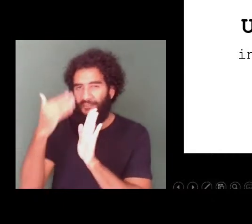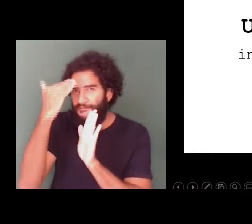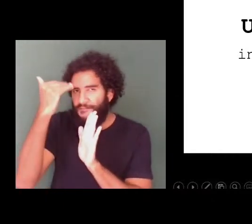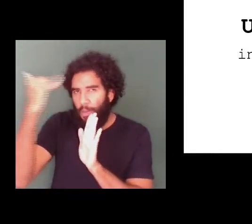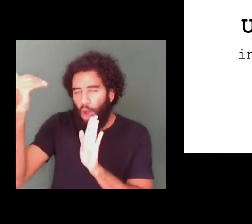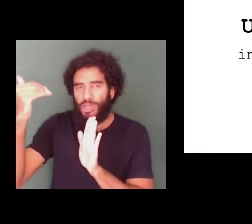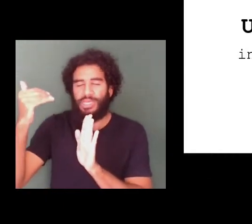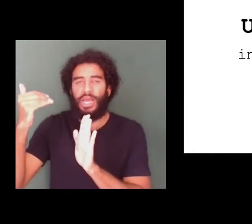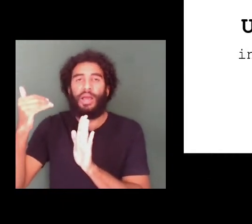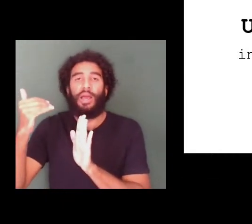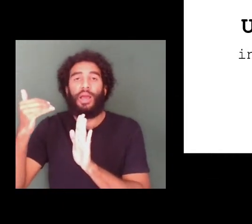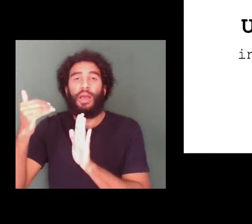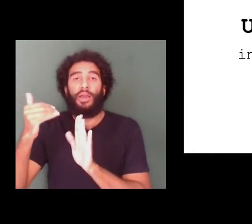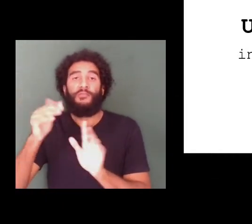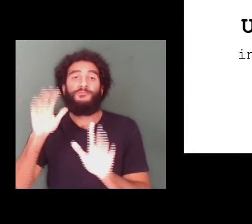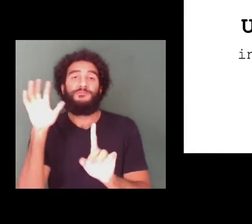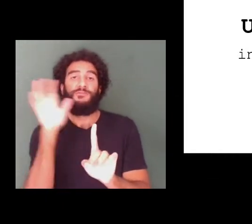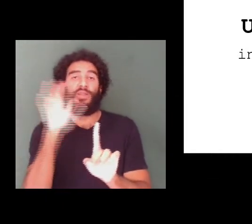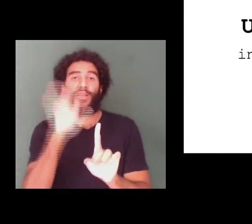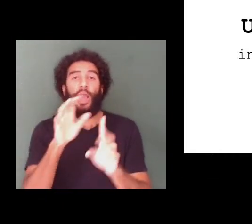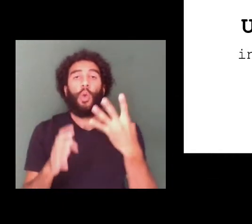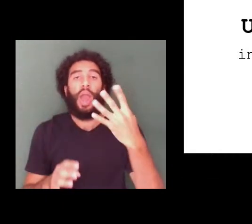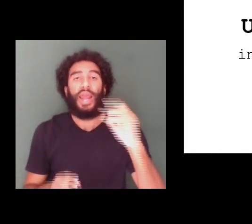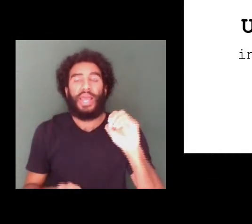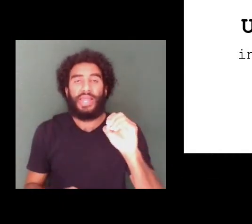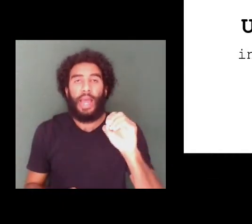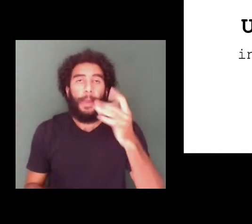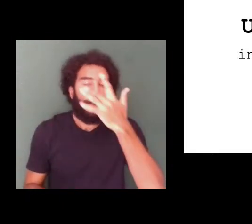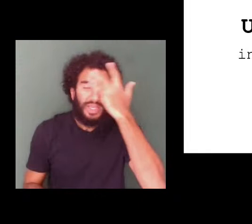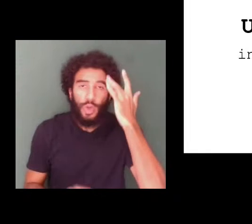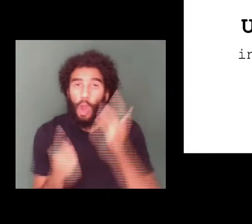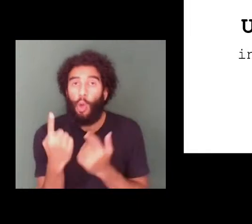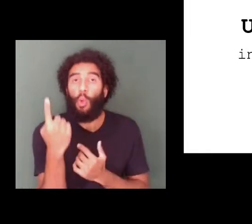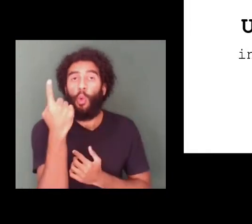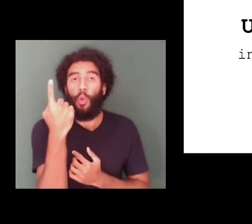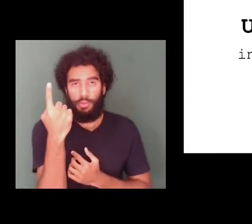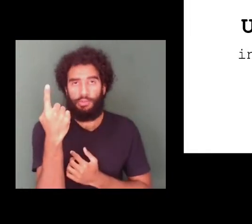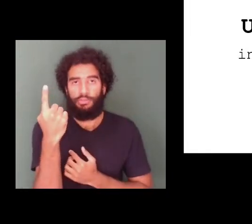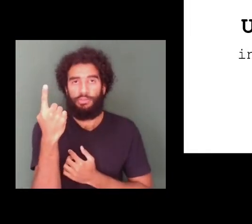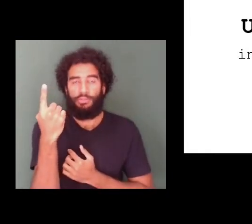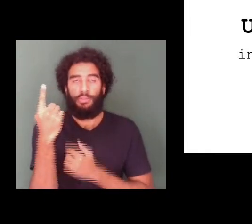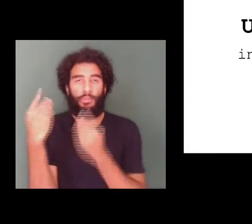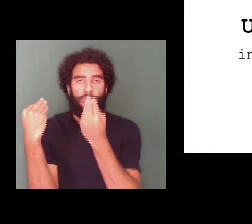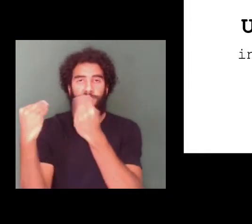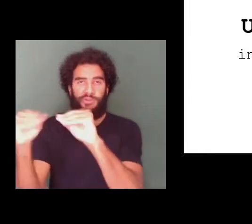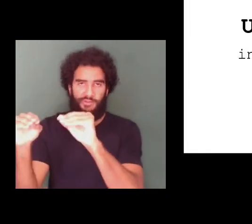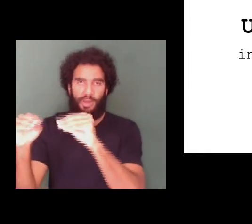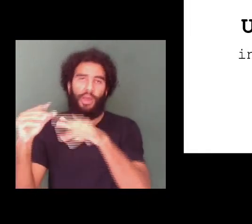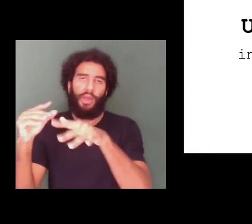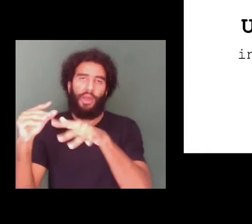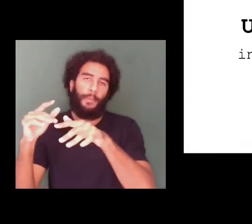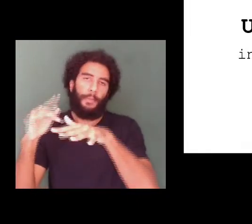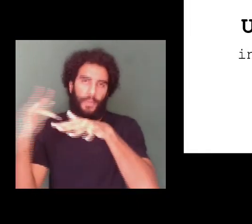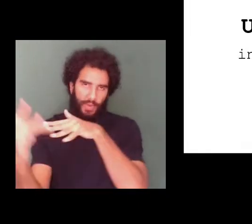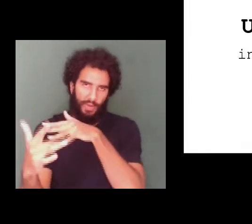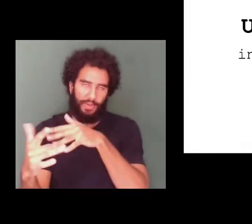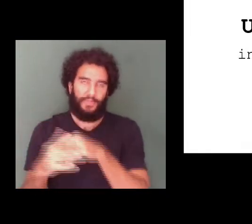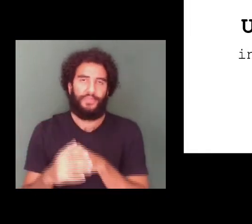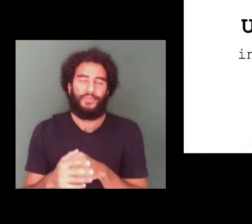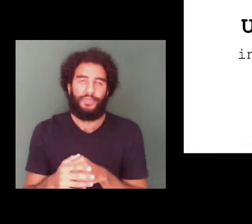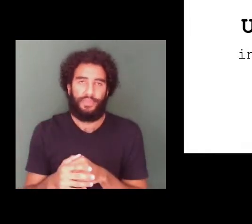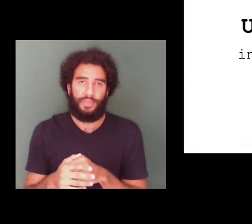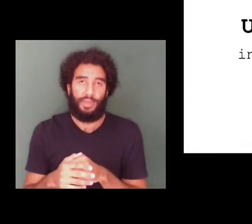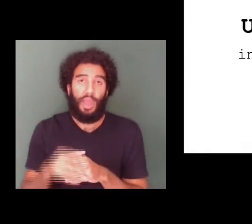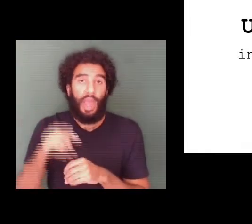We also found from the study that this kind of marketing is extremely effective. It is more effective than traditional